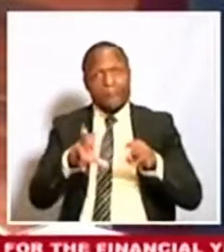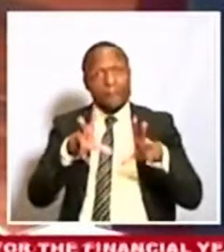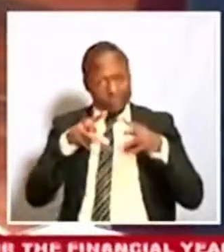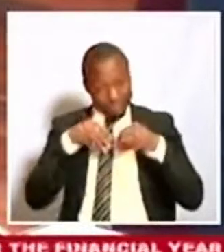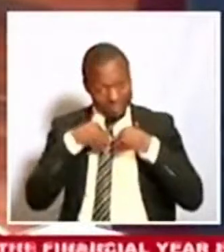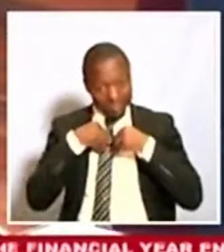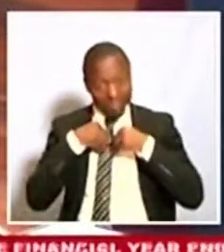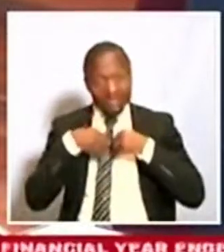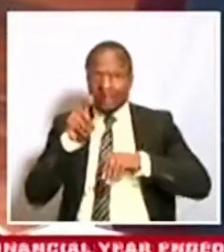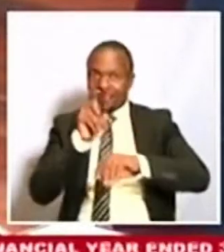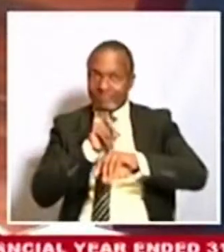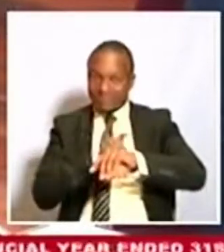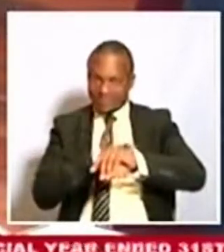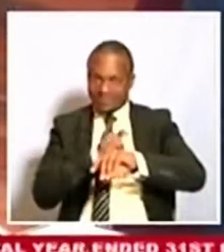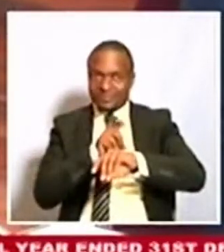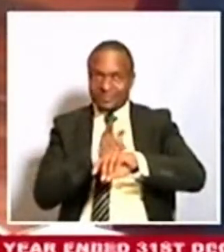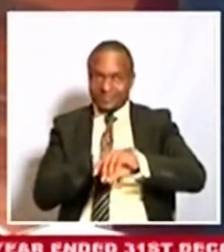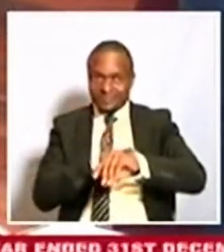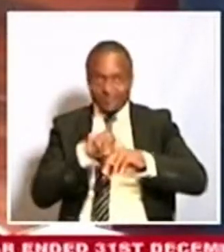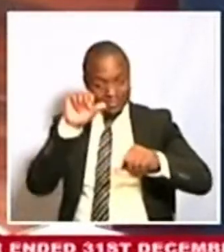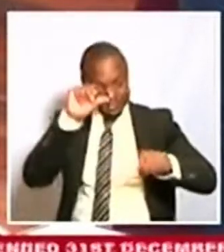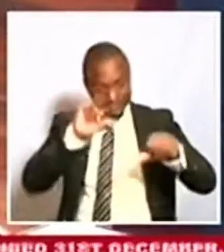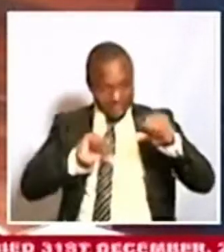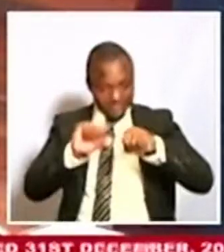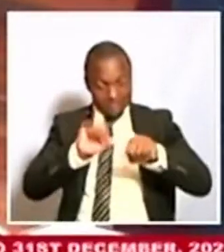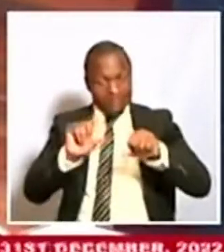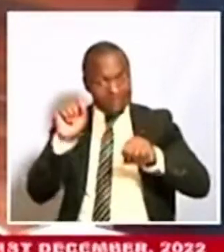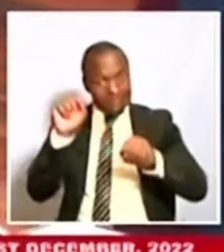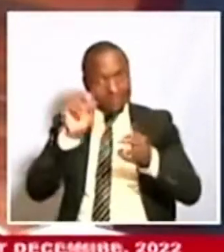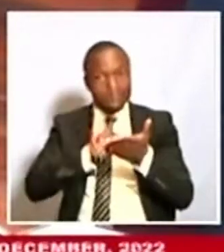acknowledge that at the time of audit,